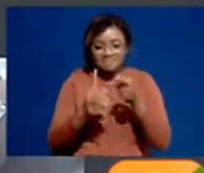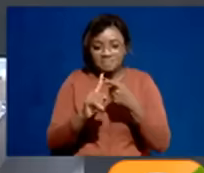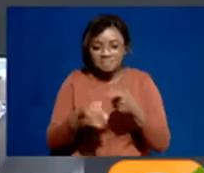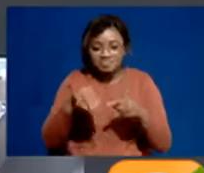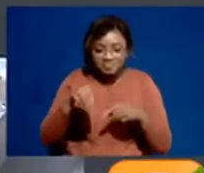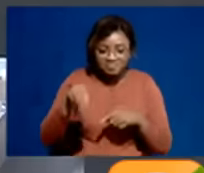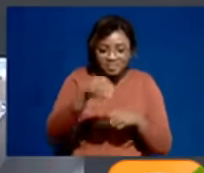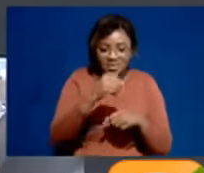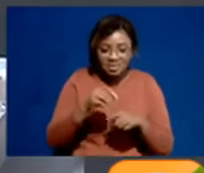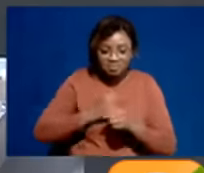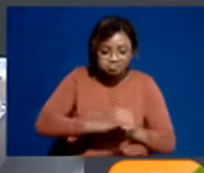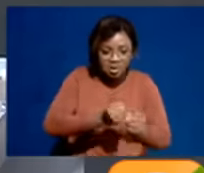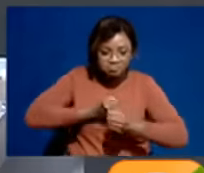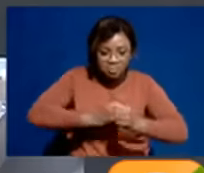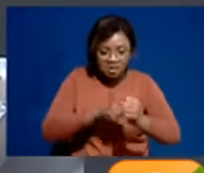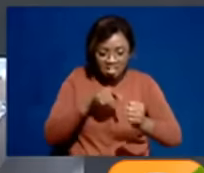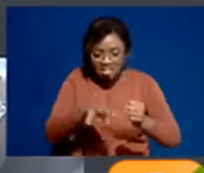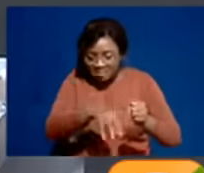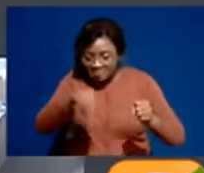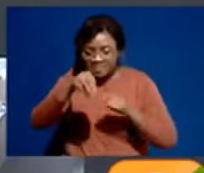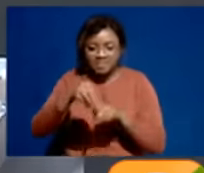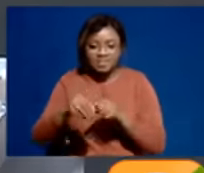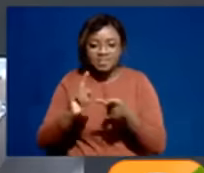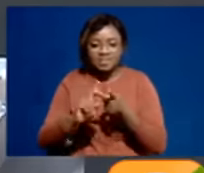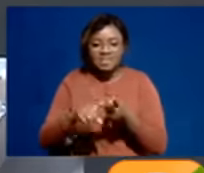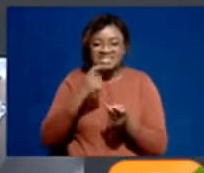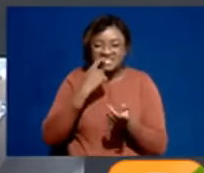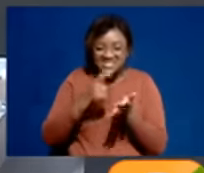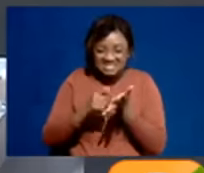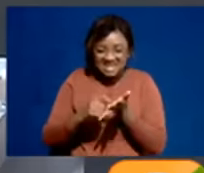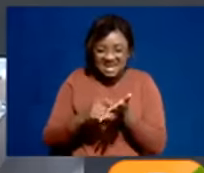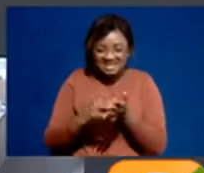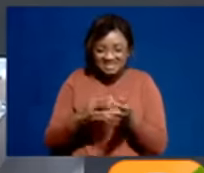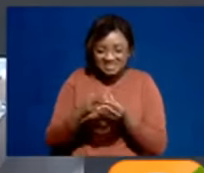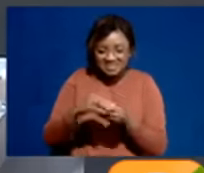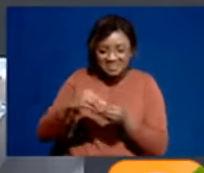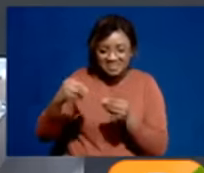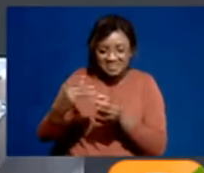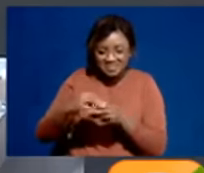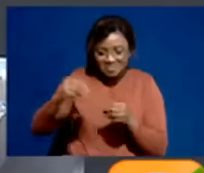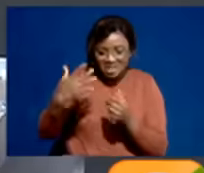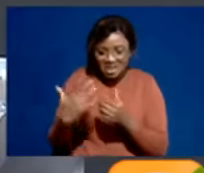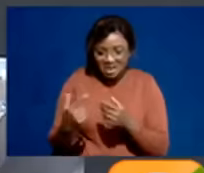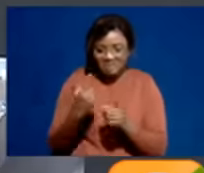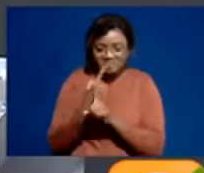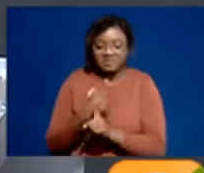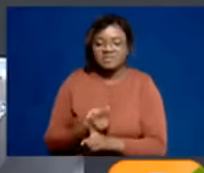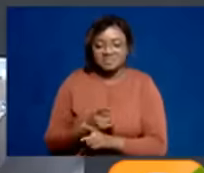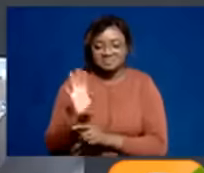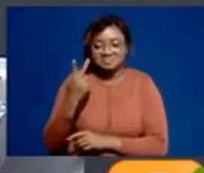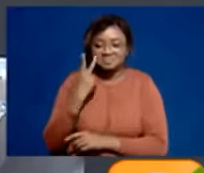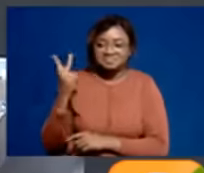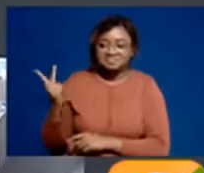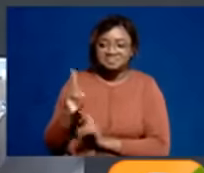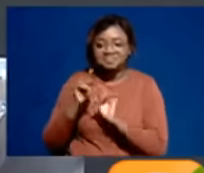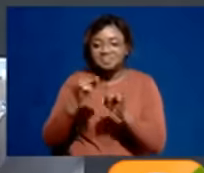sawdust and rice husks to manage waste from the pigs. On this week's edition of Smart Farm, Denis Otieno paid a visit